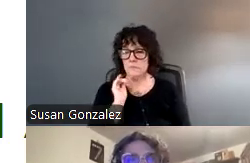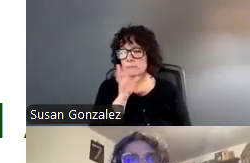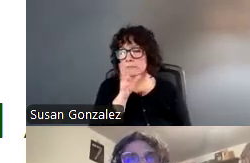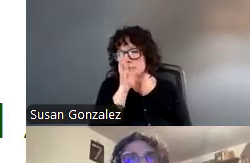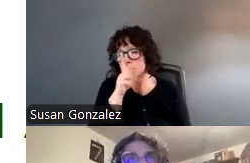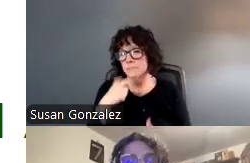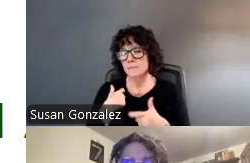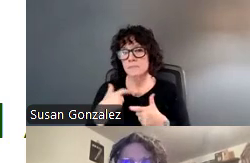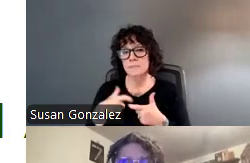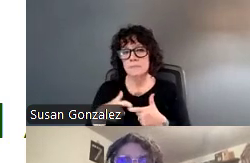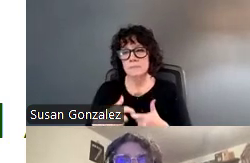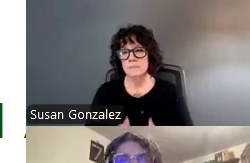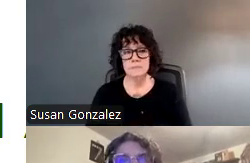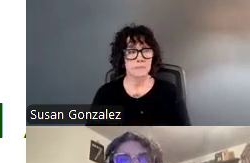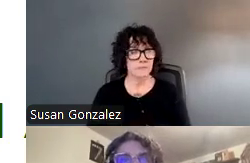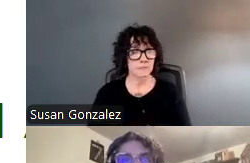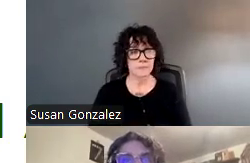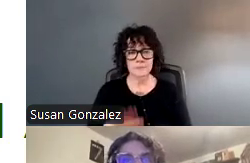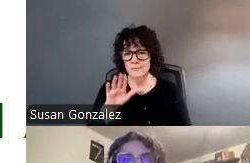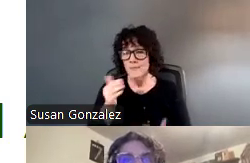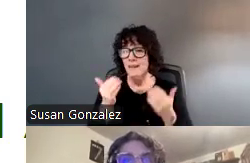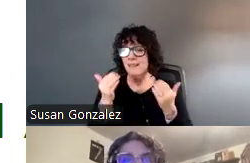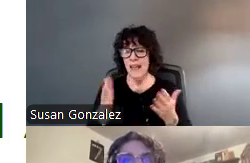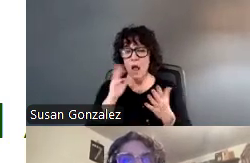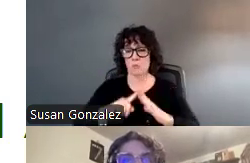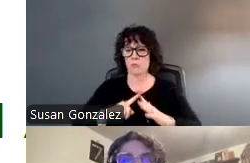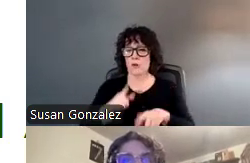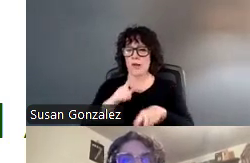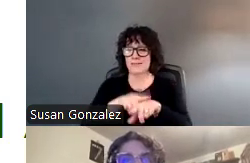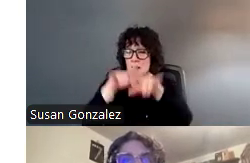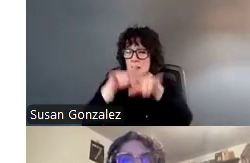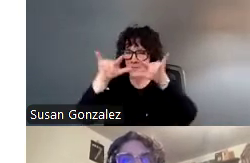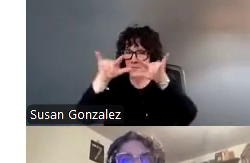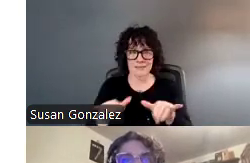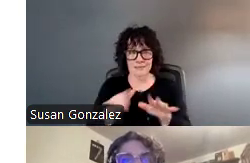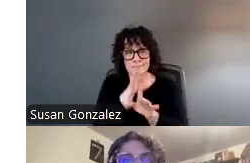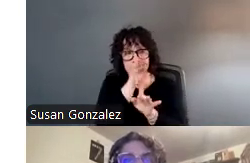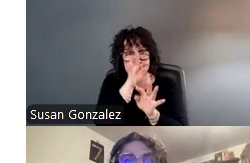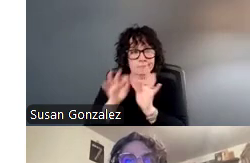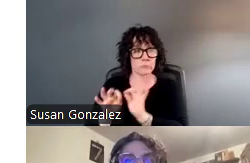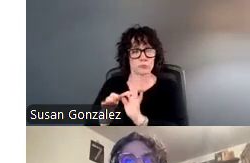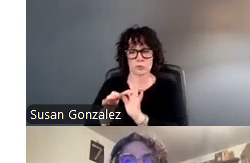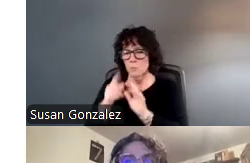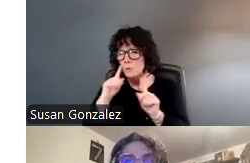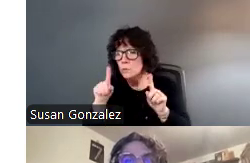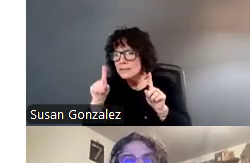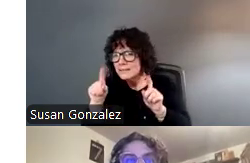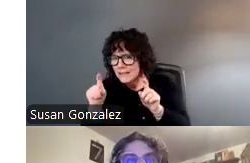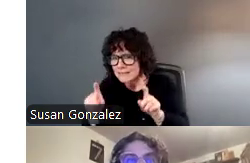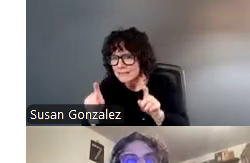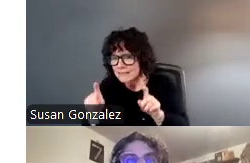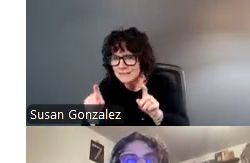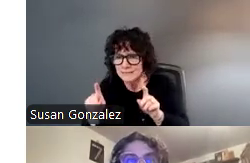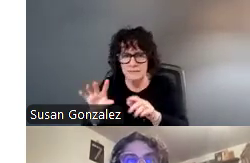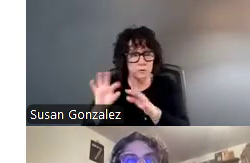Now we will start simultaneous interpreting to test the interpreting function. Please choose your language channel if you want to